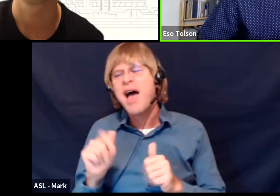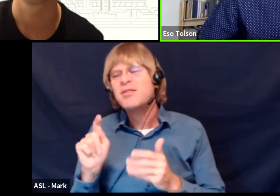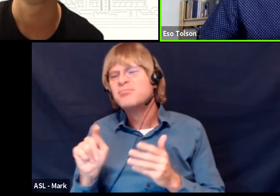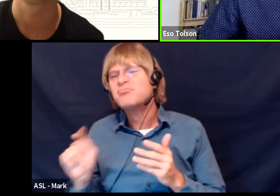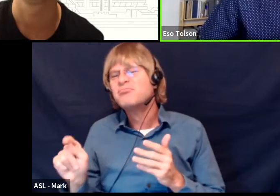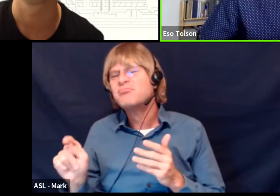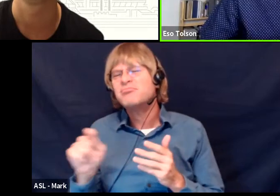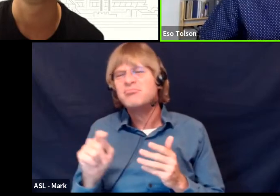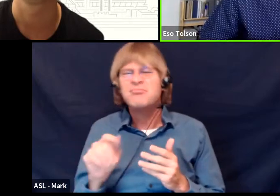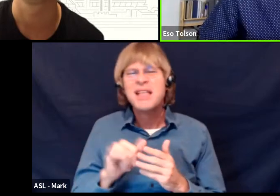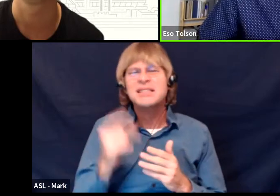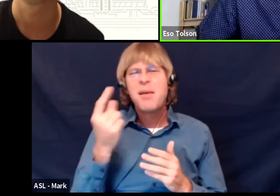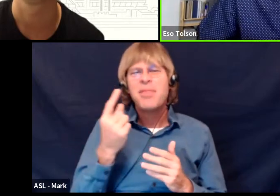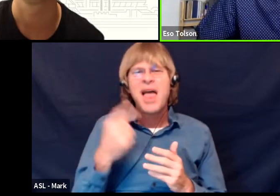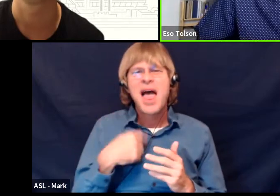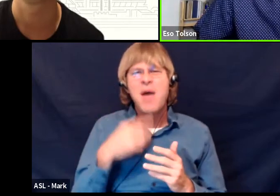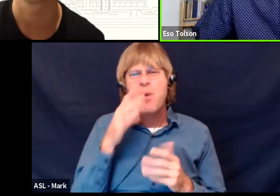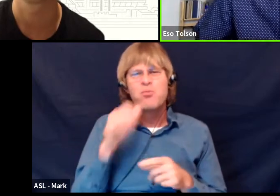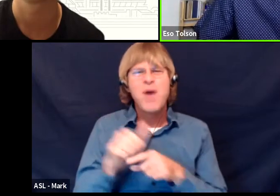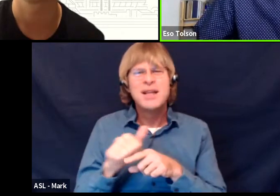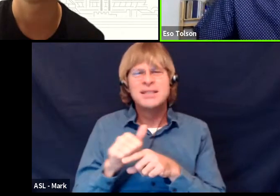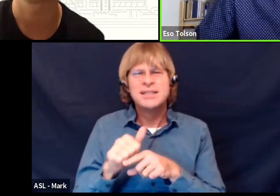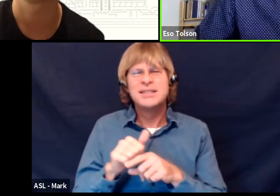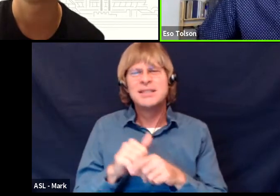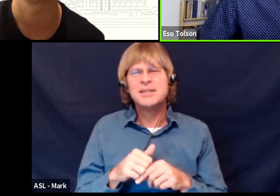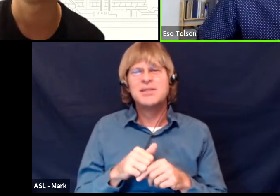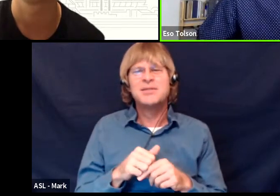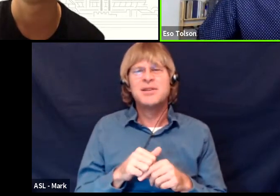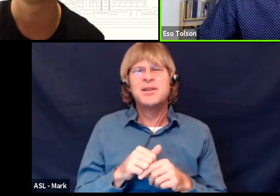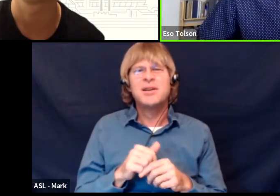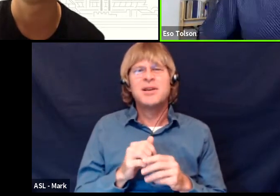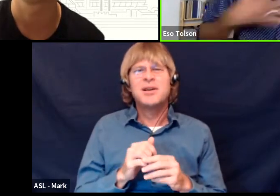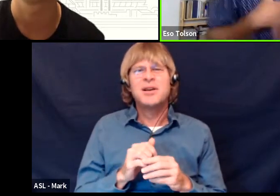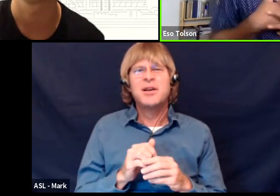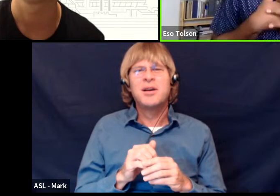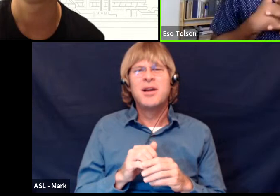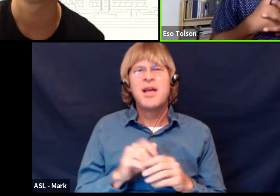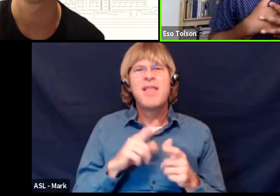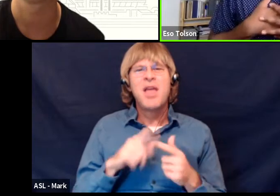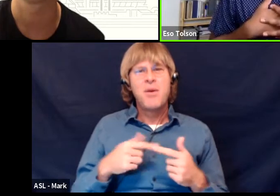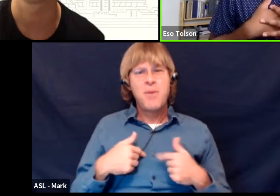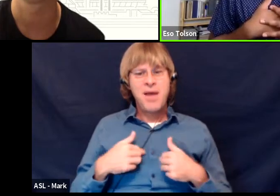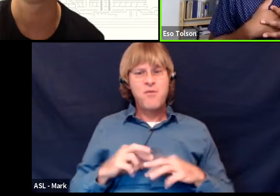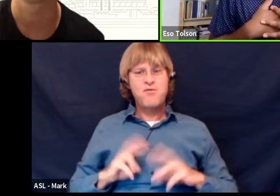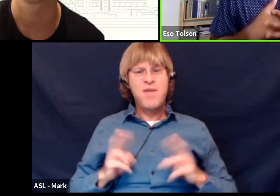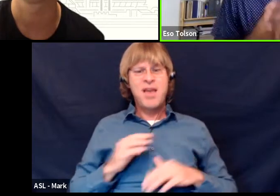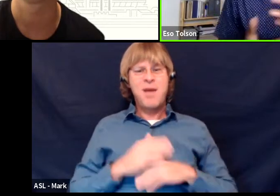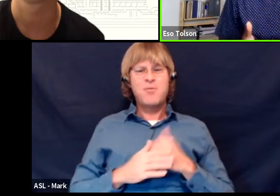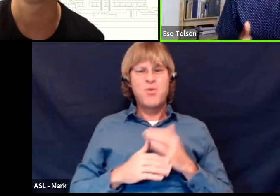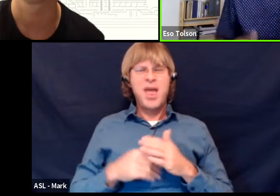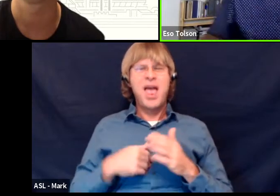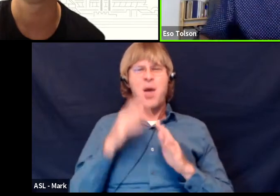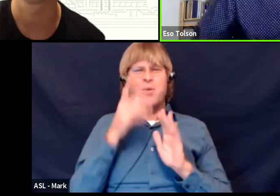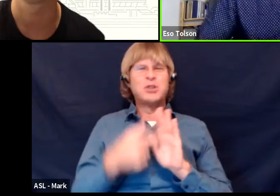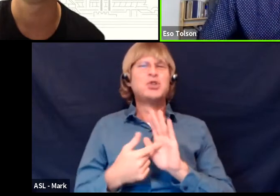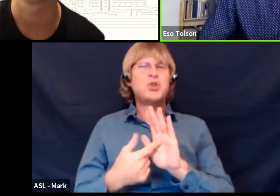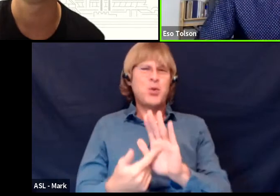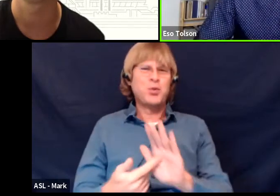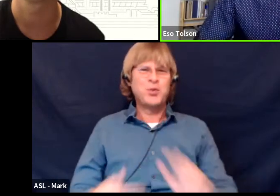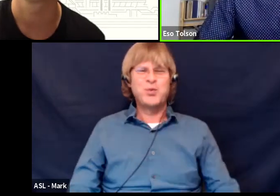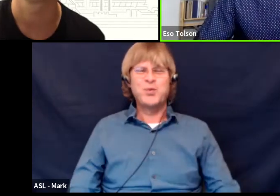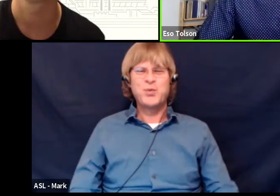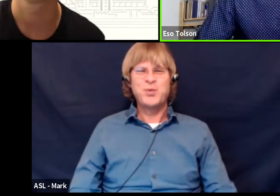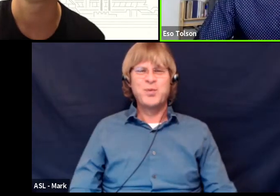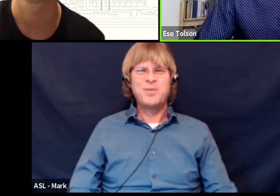things. That'll be something that I'll practice myself. And then when I'm comfortable sharing that with the world, I'll share that with the world.